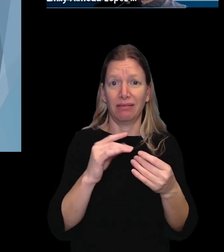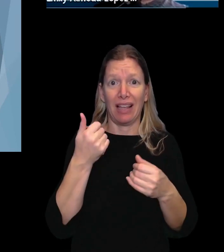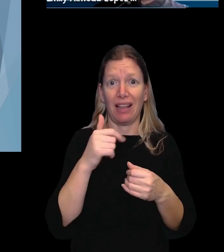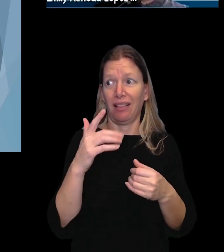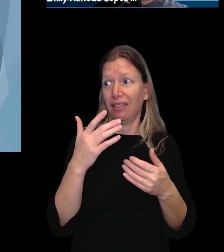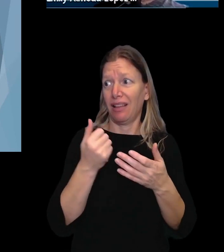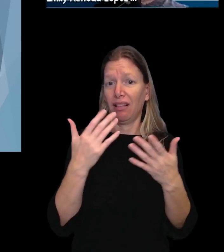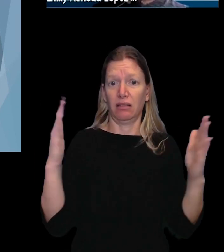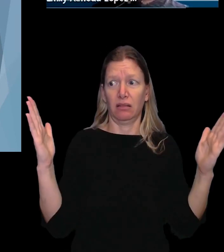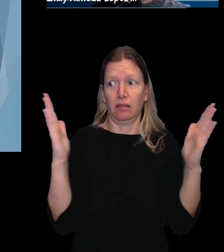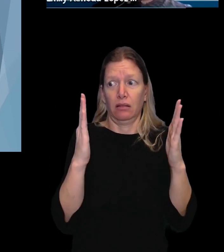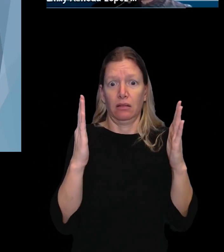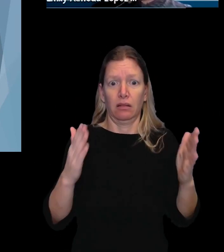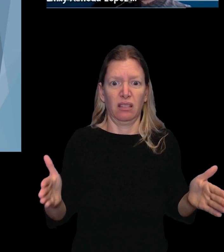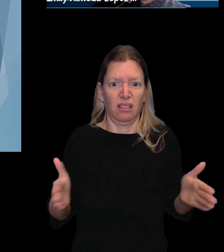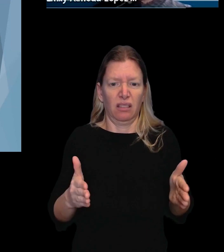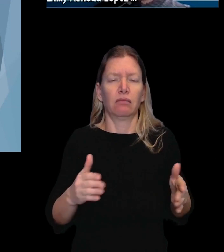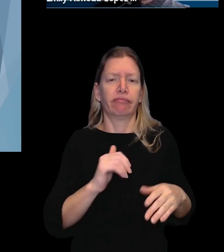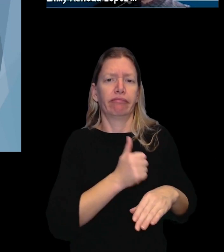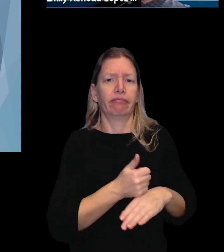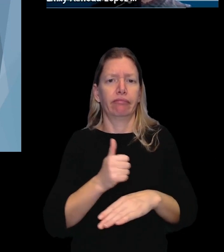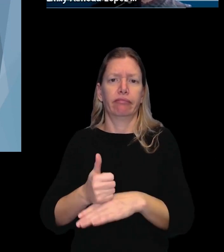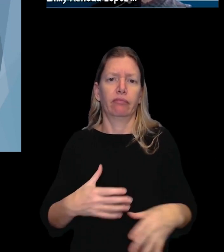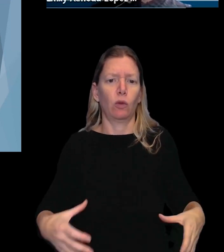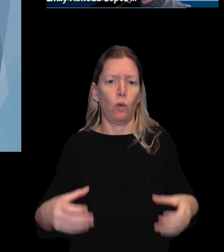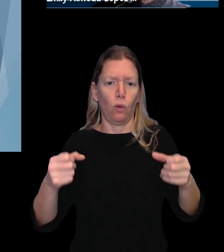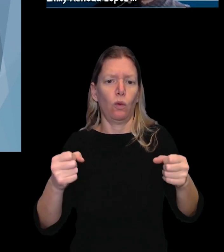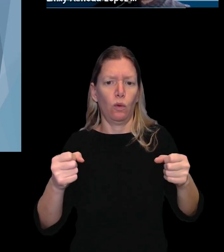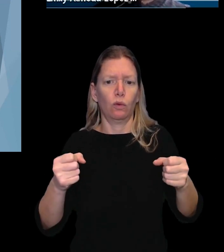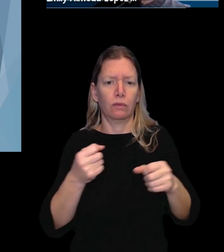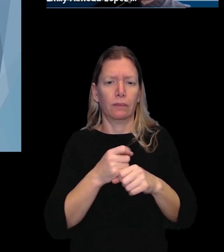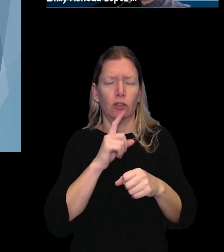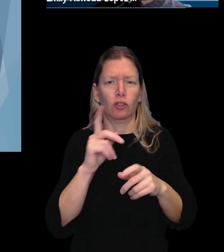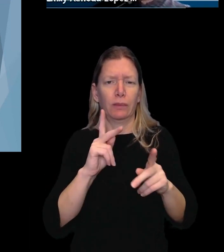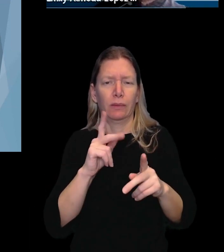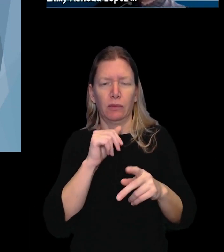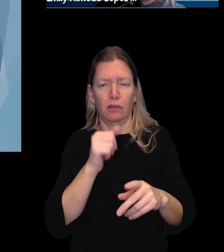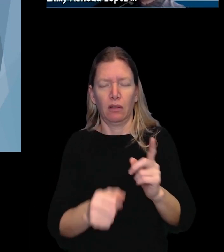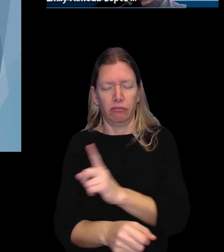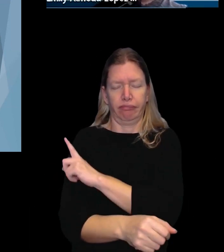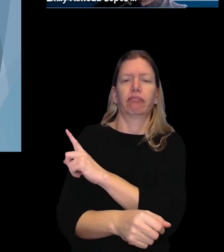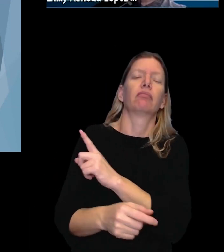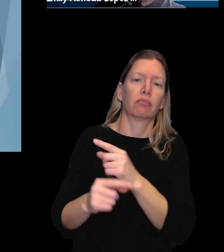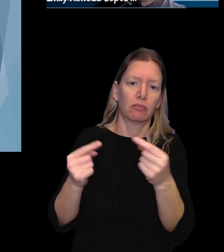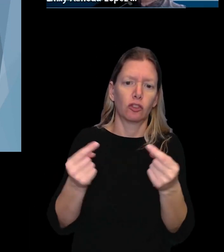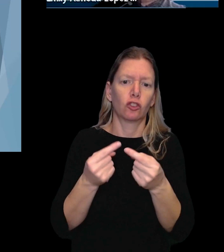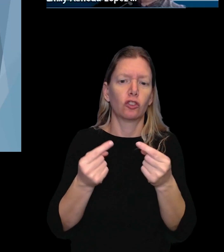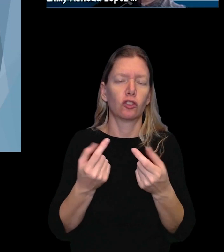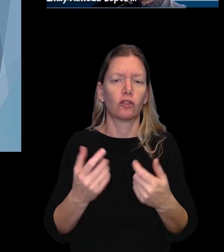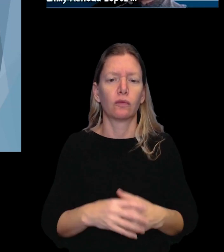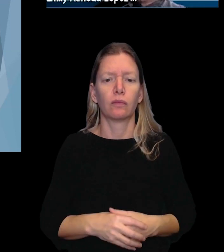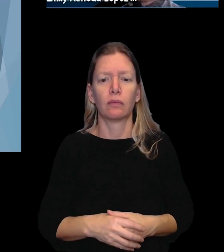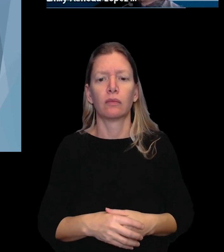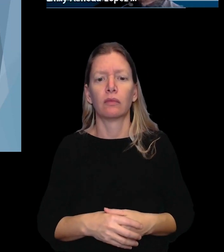Like Tom said, anything that's protruding or sticking out, you can put cones or other blocking things to make sure that people